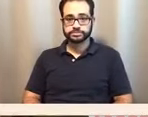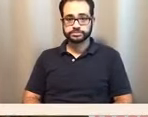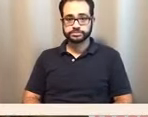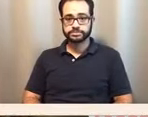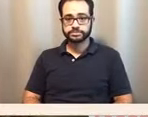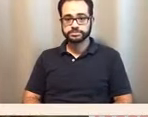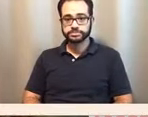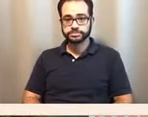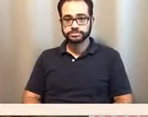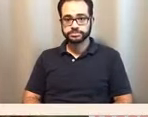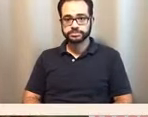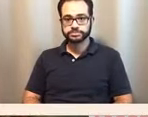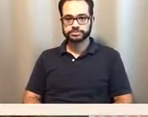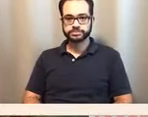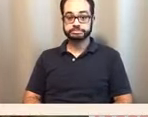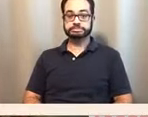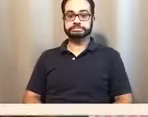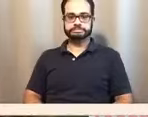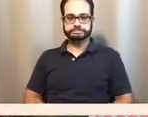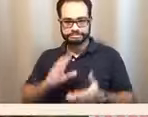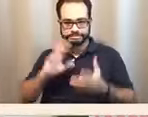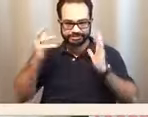This is live.